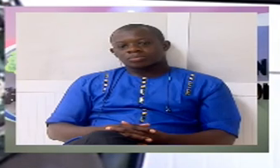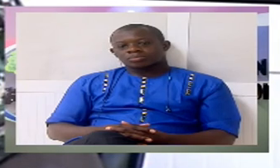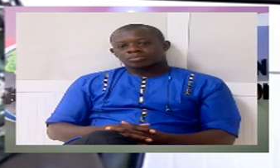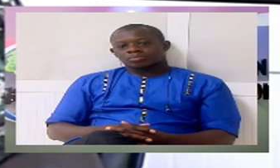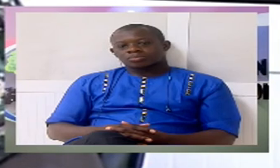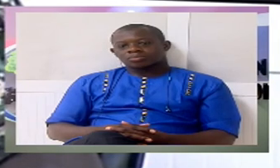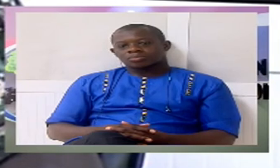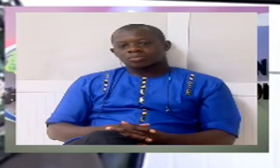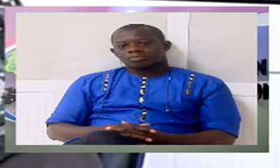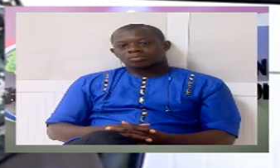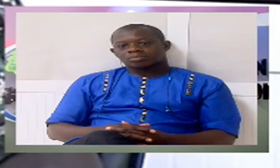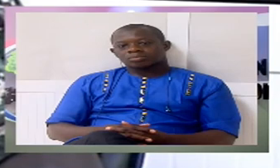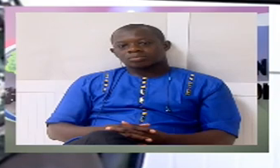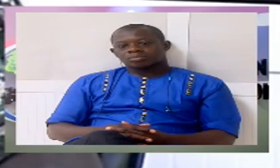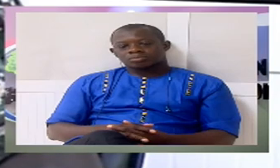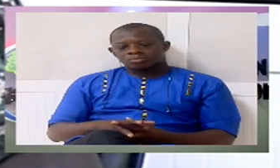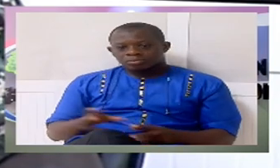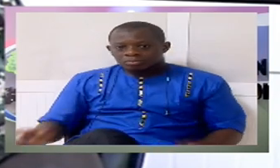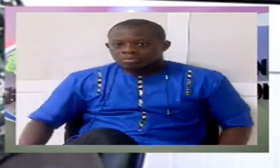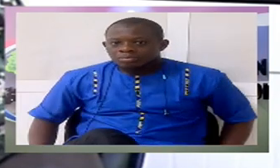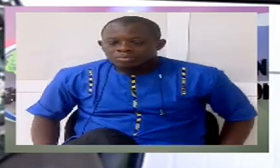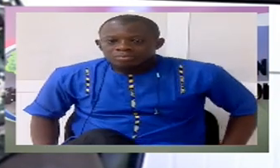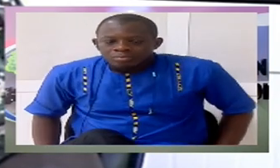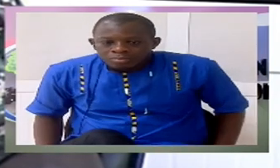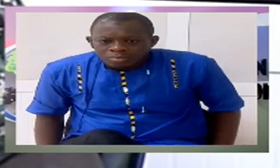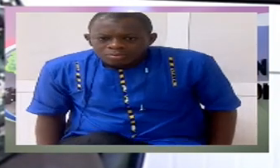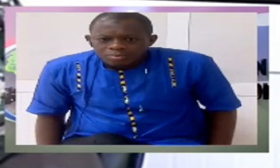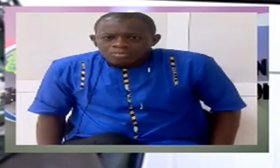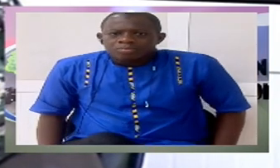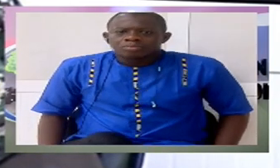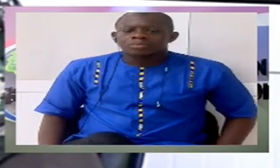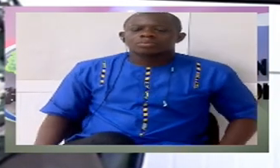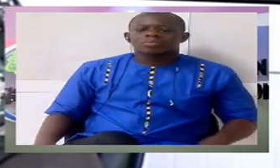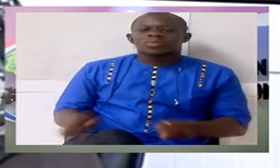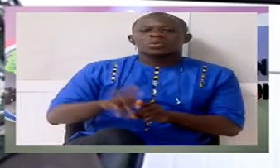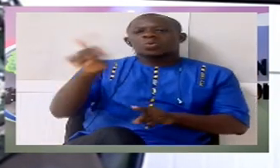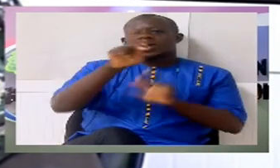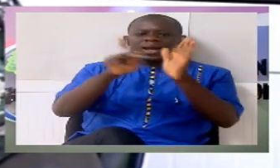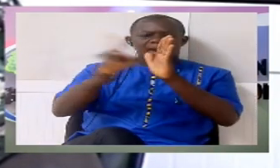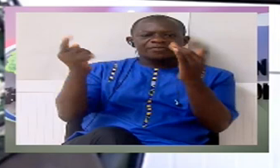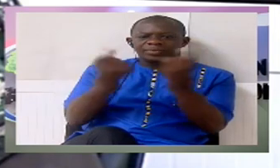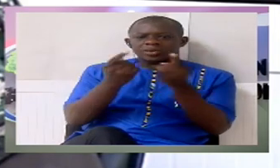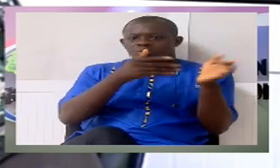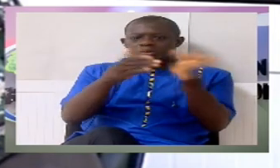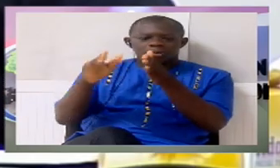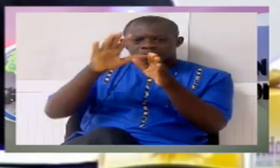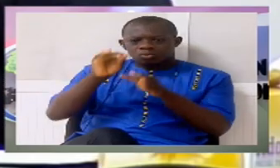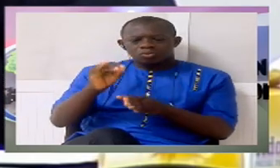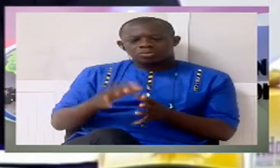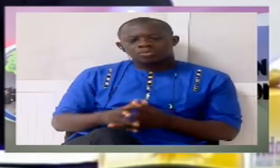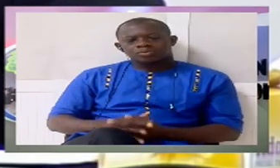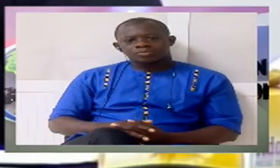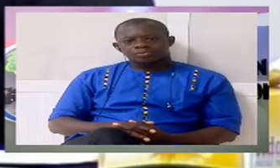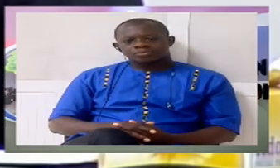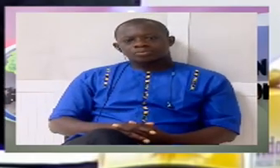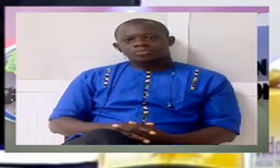ndigal ci ni nga xamne non lañu jëflante ak mom ba bu son jëflante What kind of dealing with it?